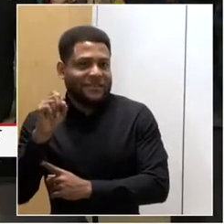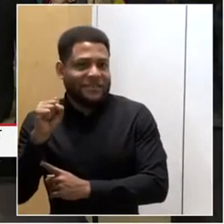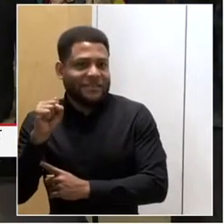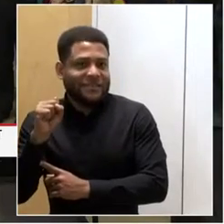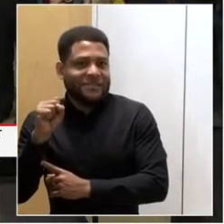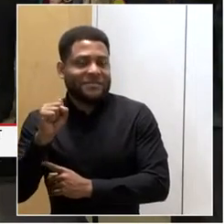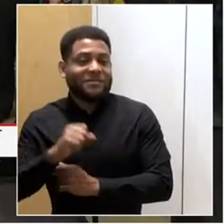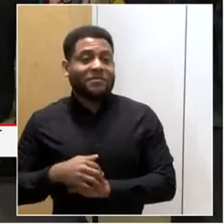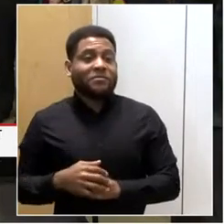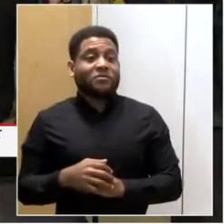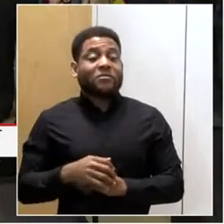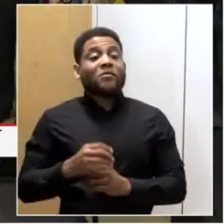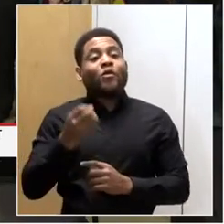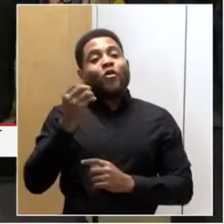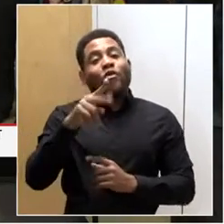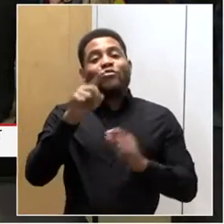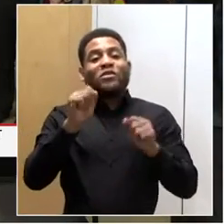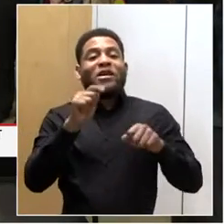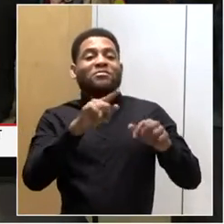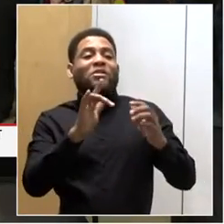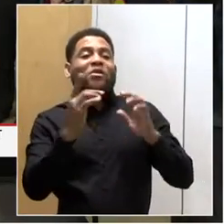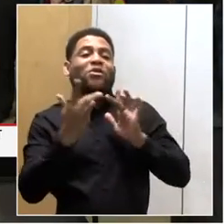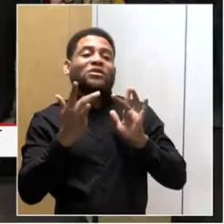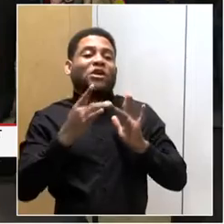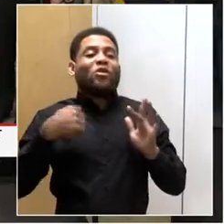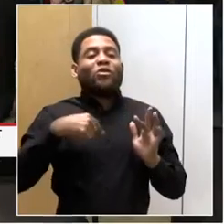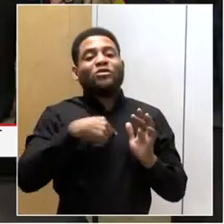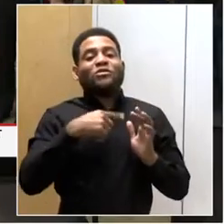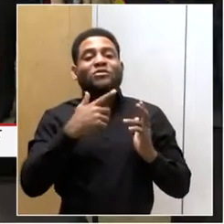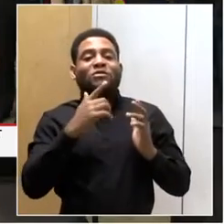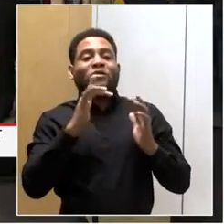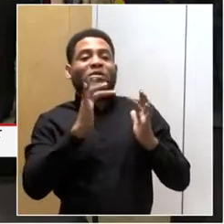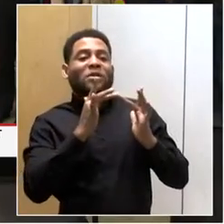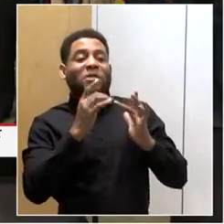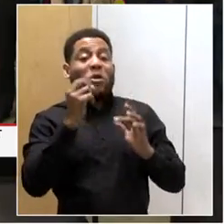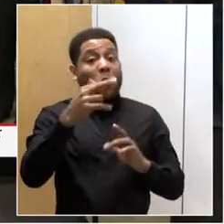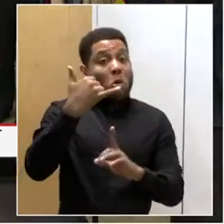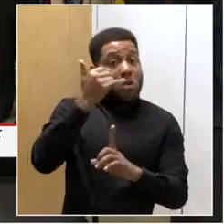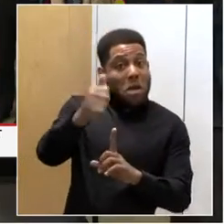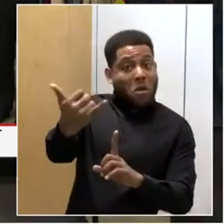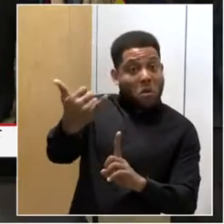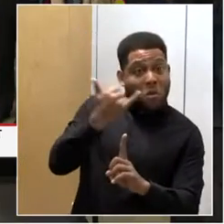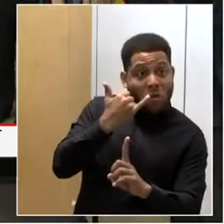dob@dc.gov. Or telephone, everybody got their pens out, right? At